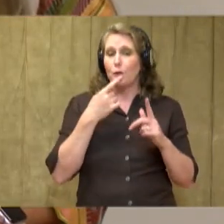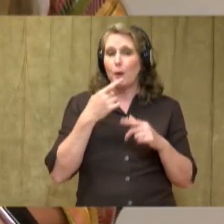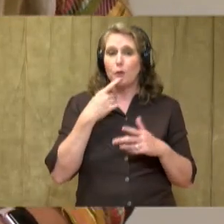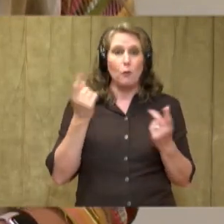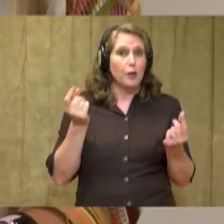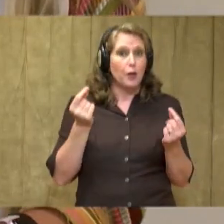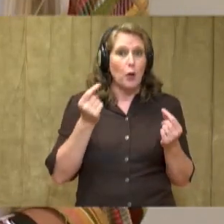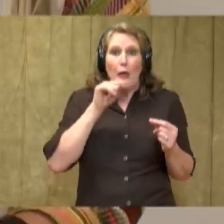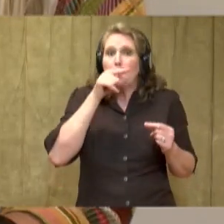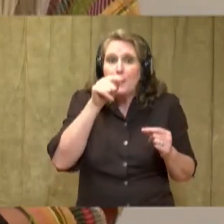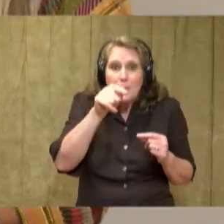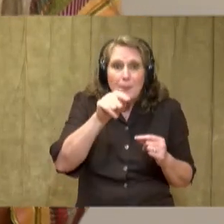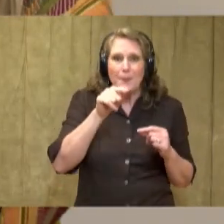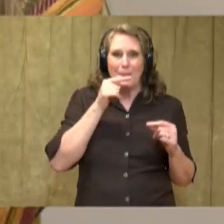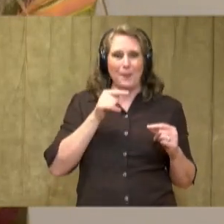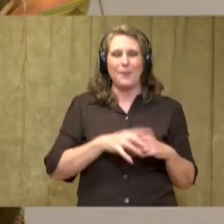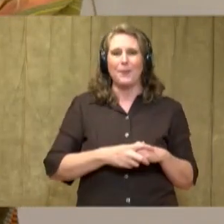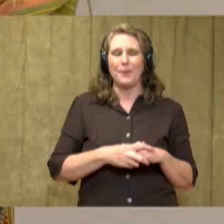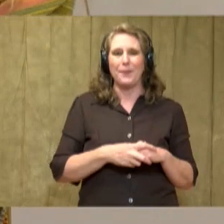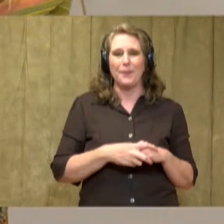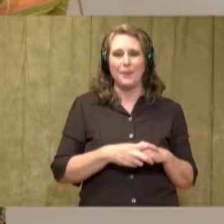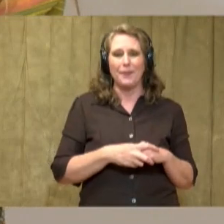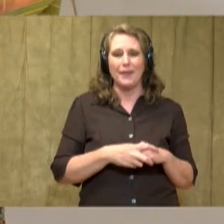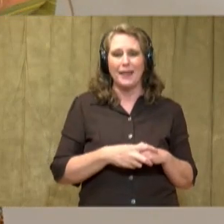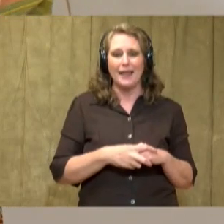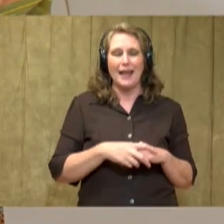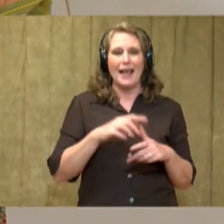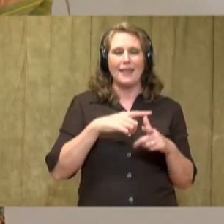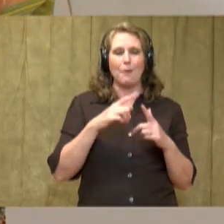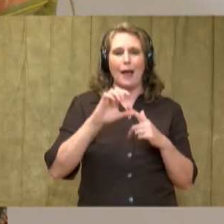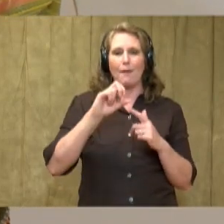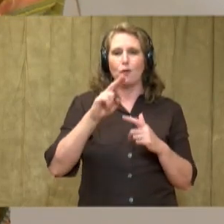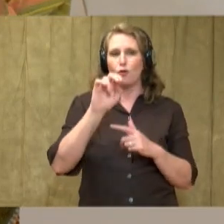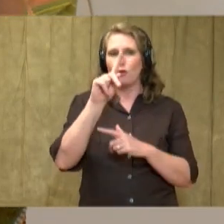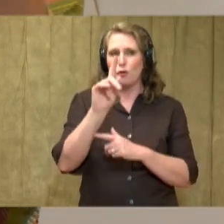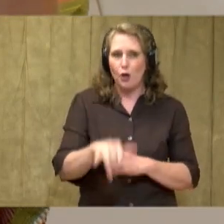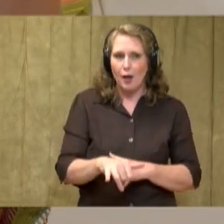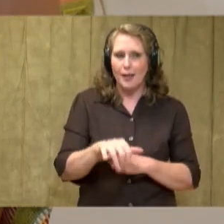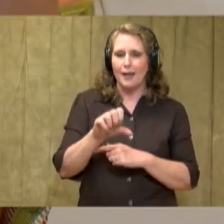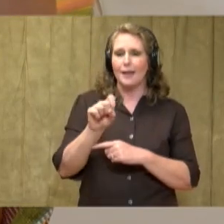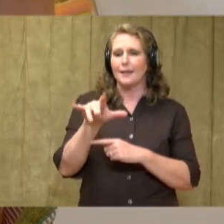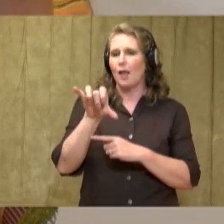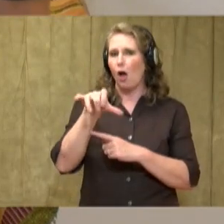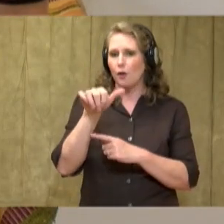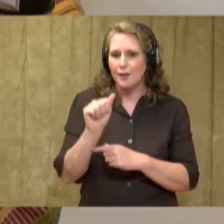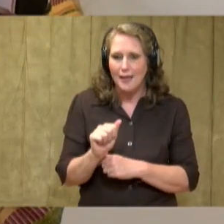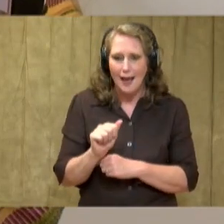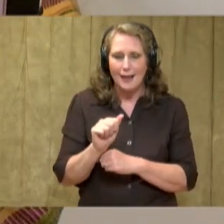right? Okay, and then we have chunky salsa. Chunky, ready?